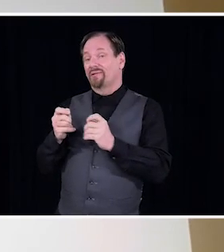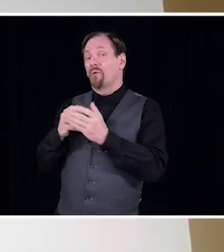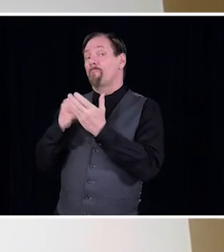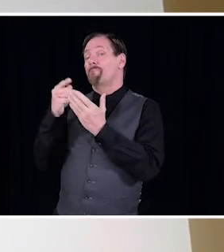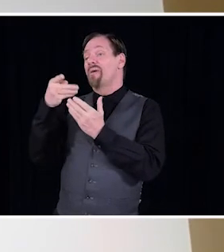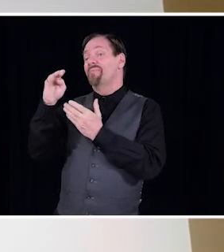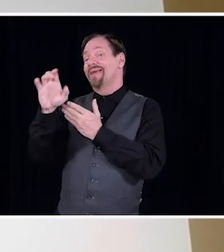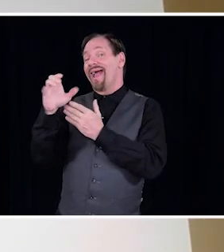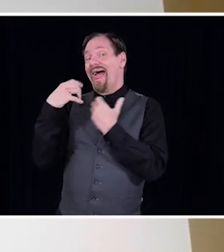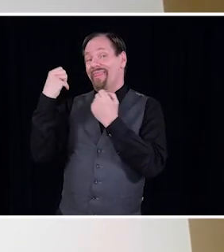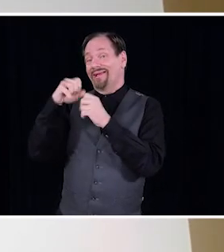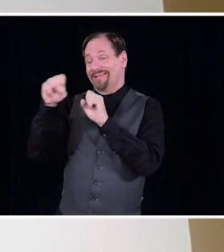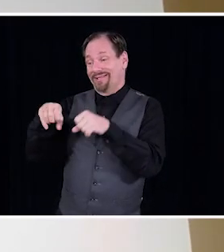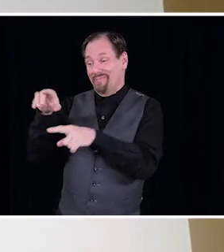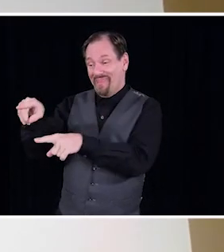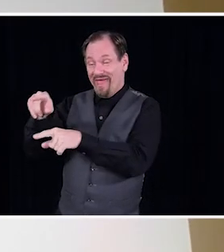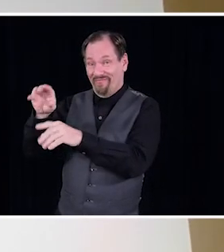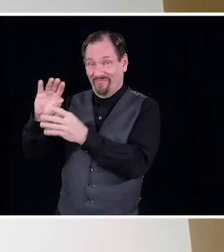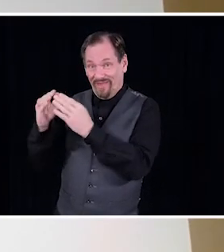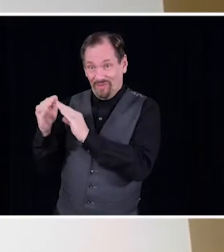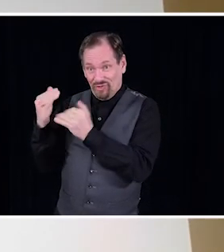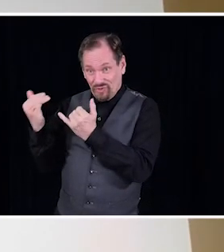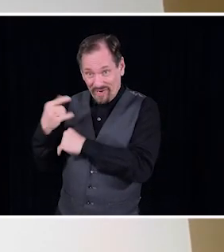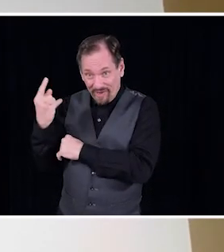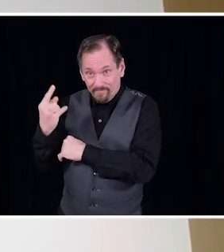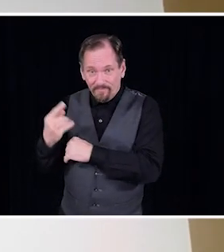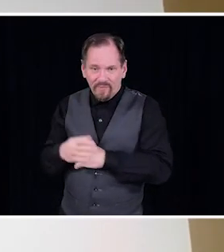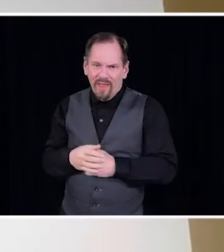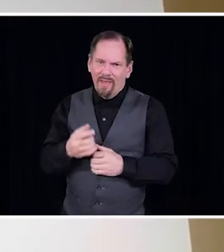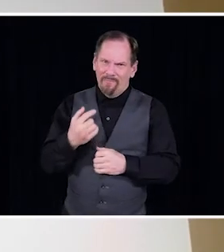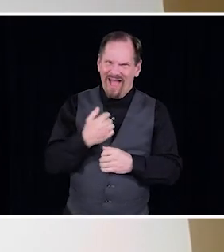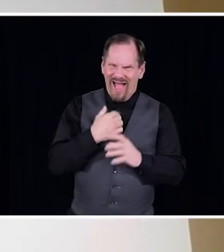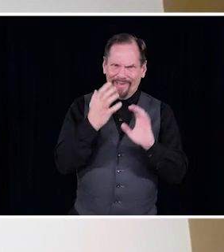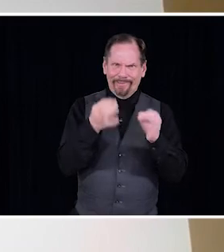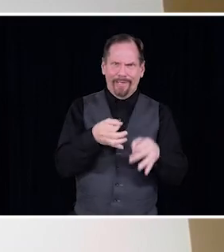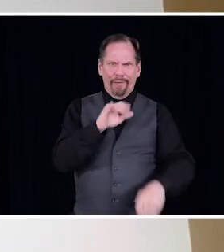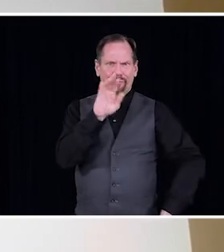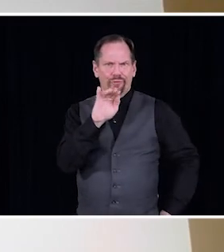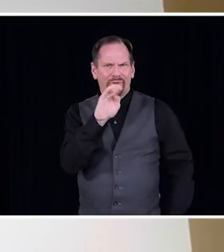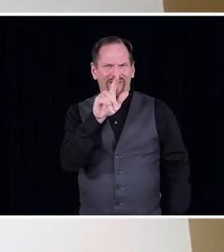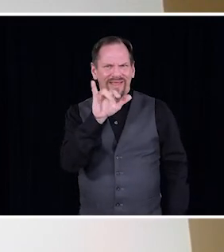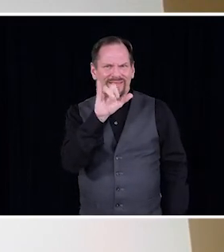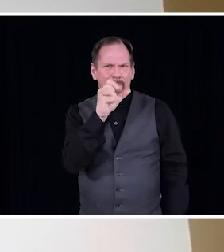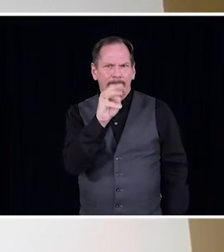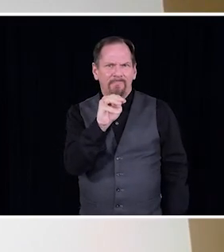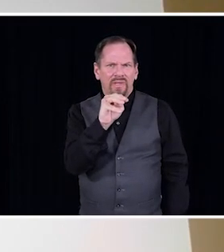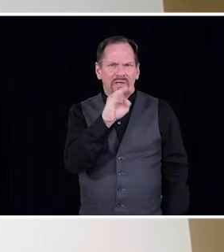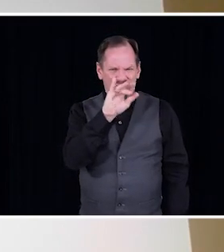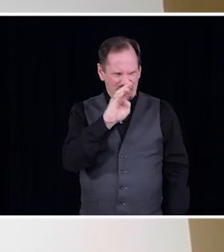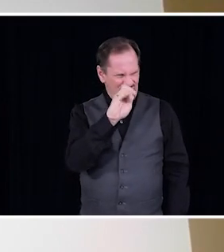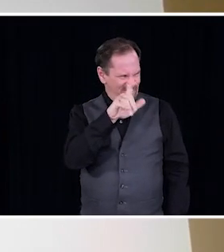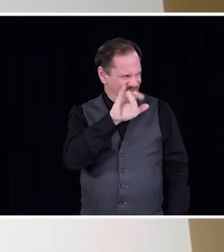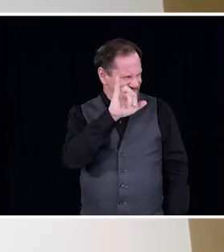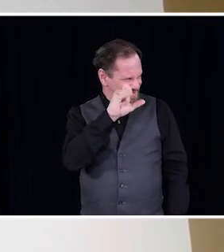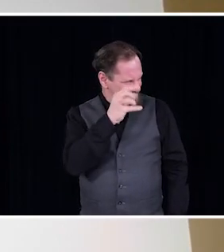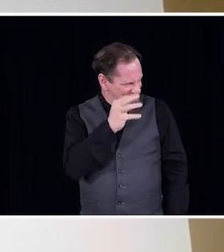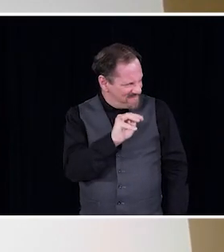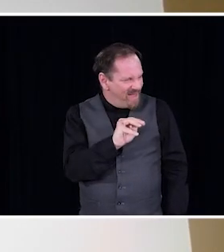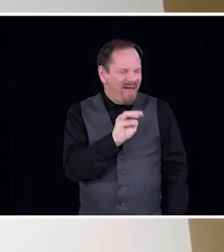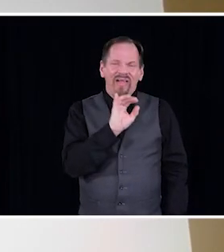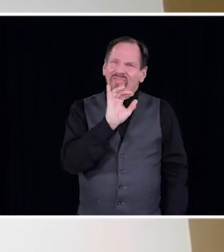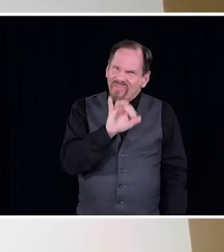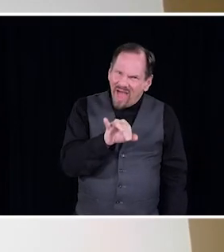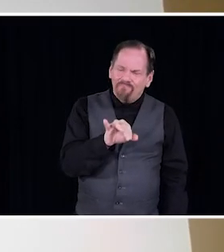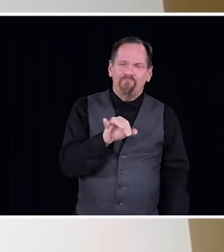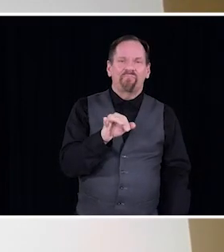system. I, on the other hand, chose journalism. As one of the few journalists in the country, I got to travel the globe, meet world